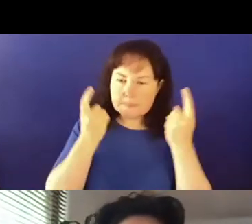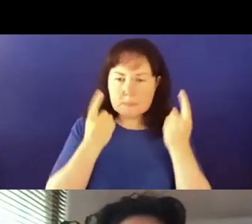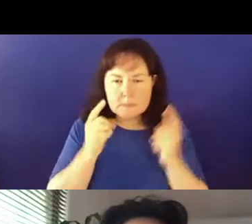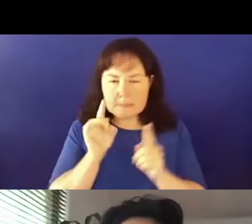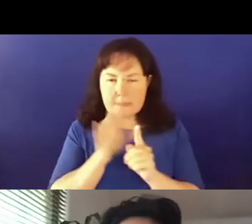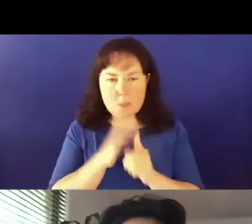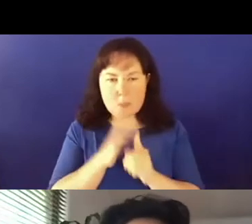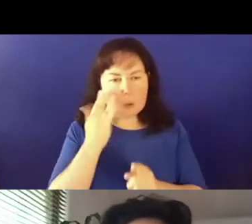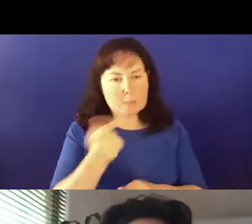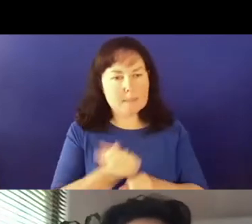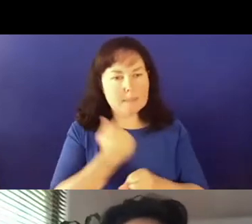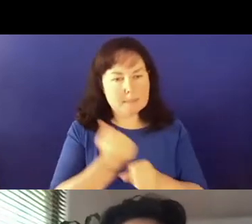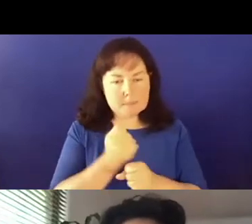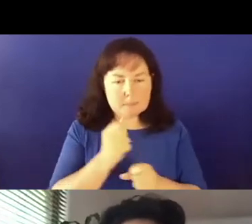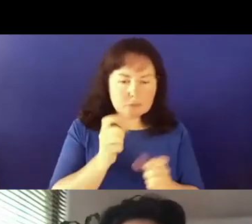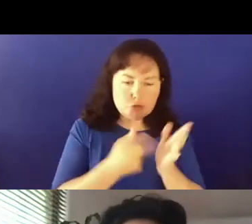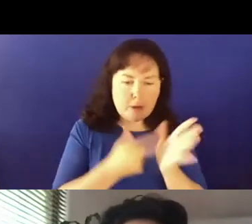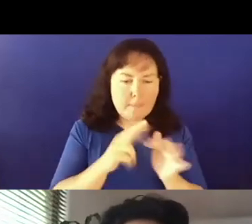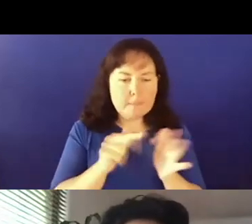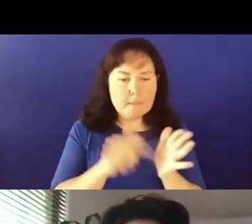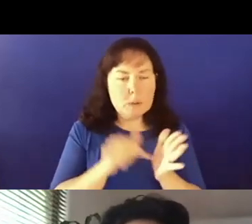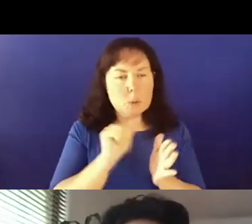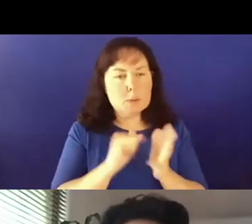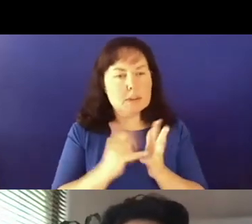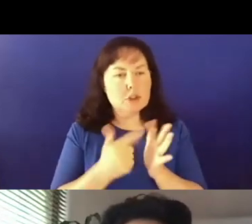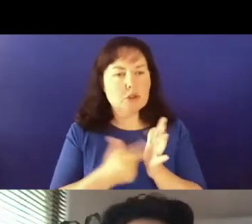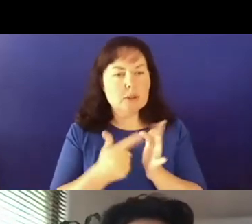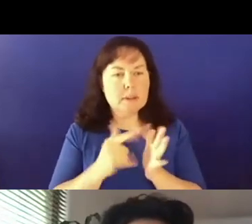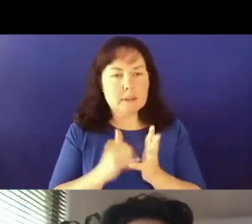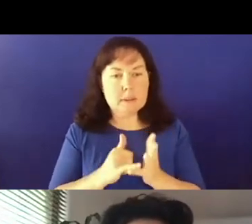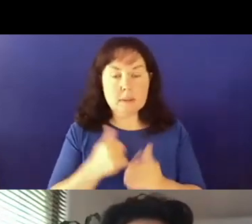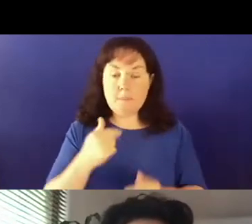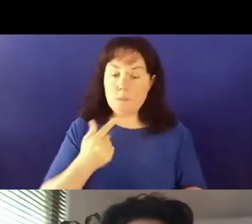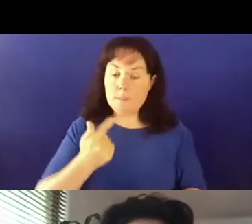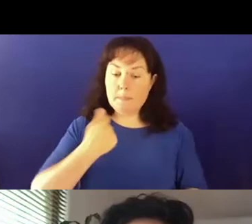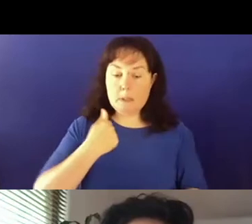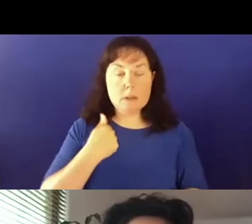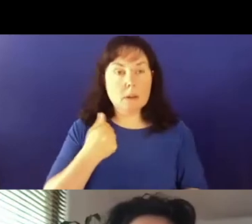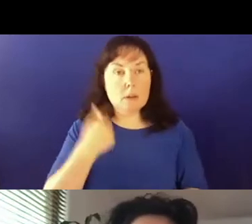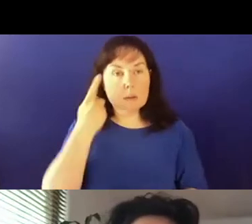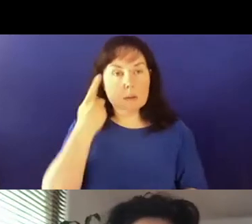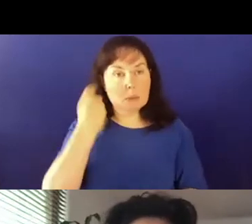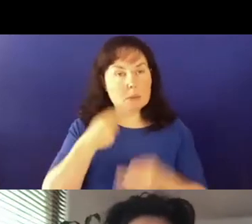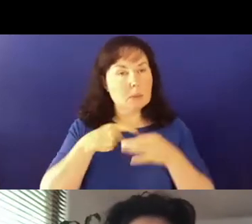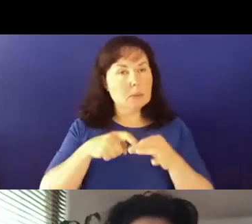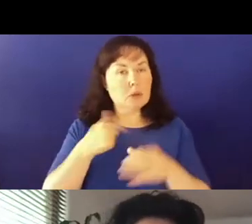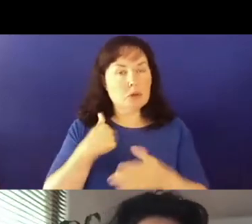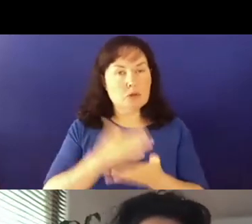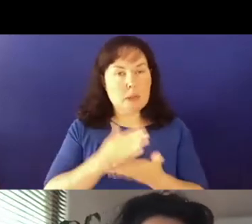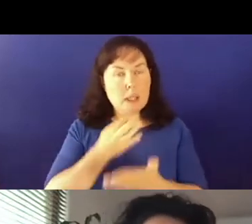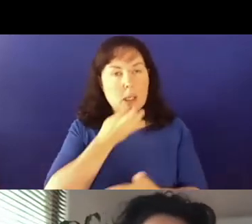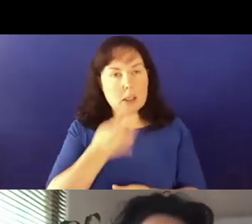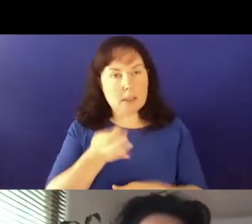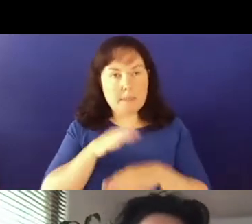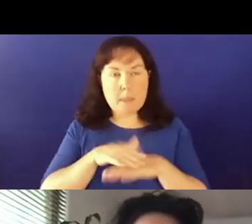series. But on format for me, I guess the question I'd be really asking about the stories